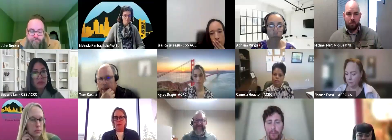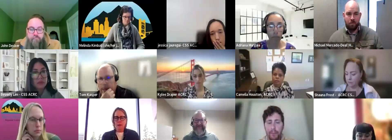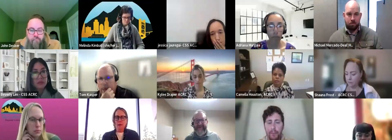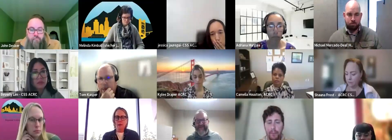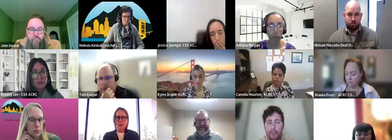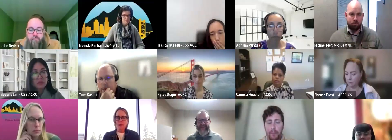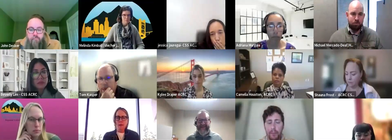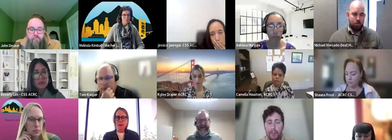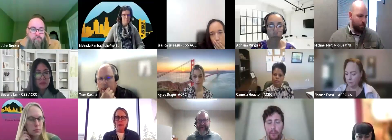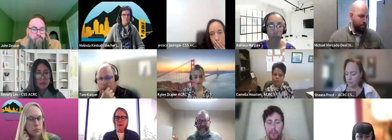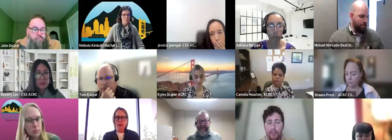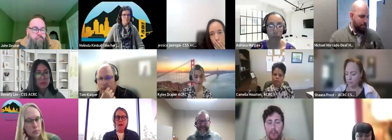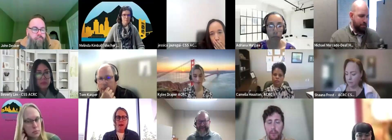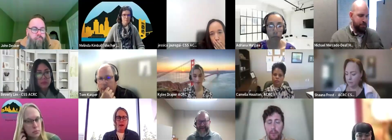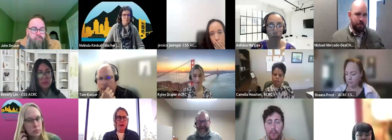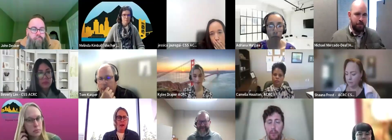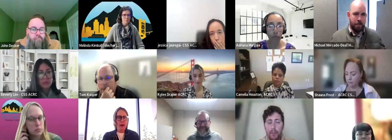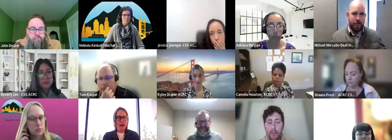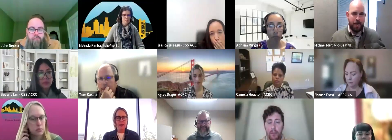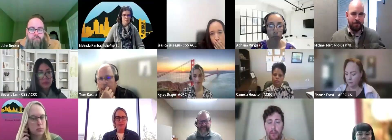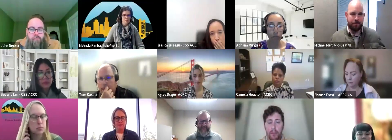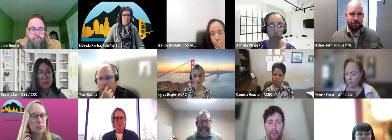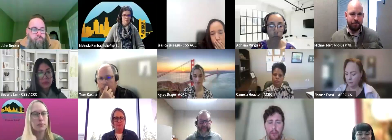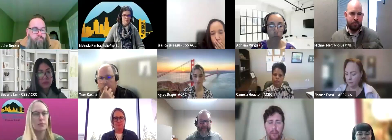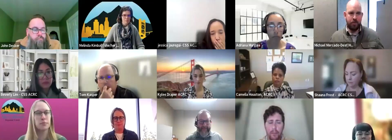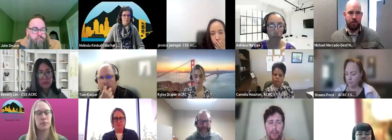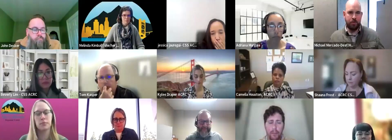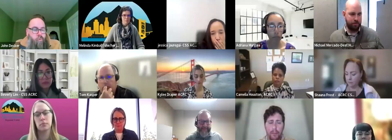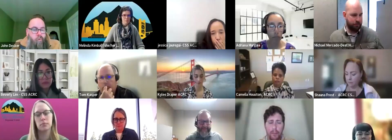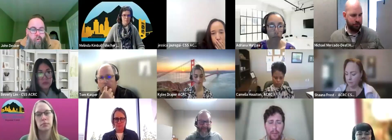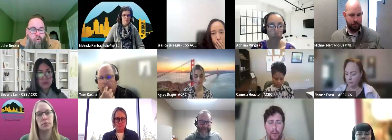will answer as quickly and timely as we possibly can.